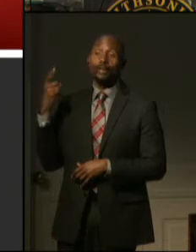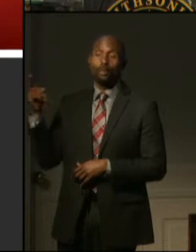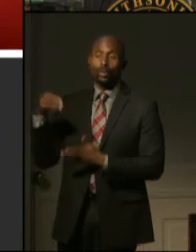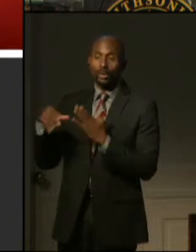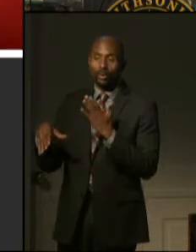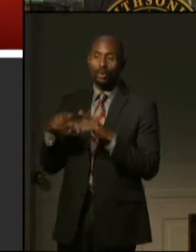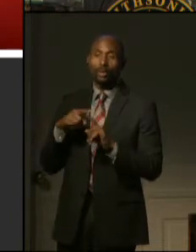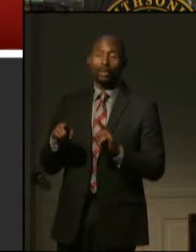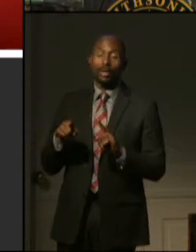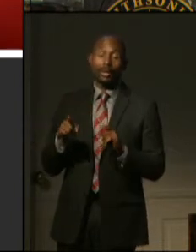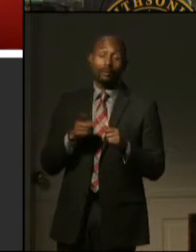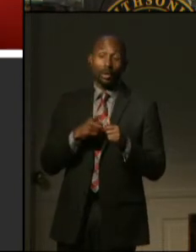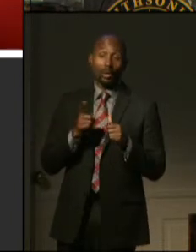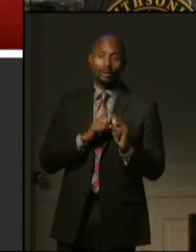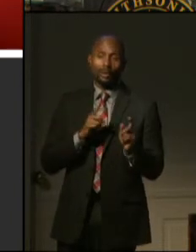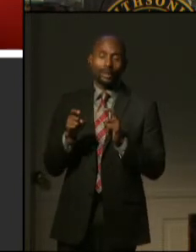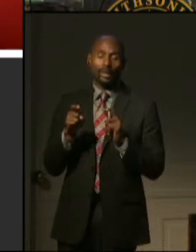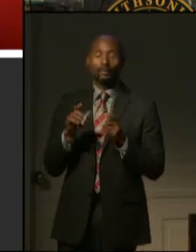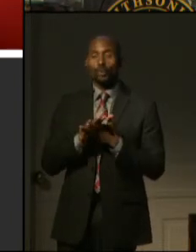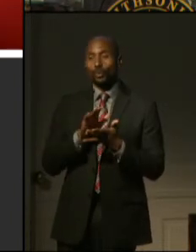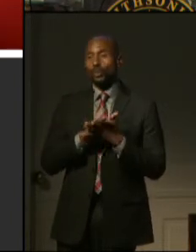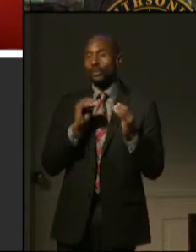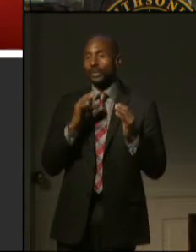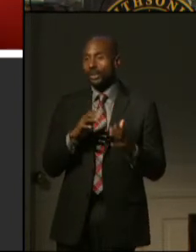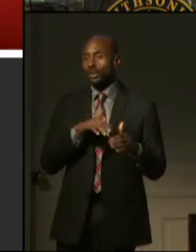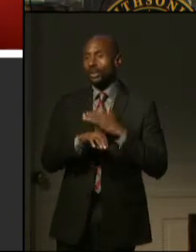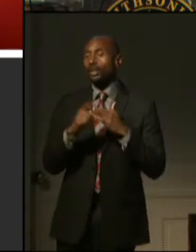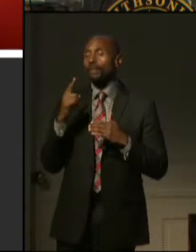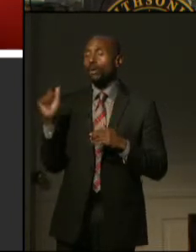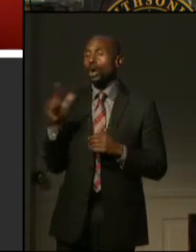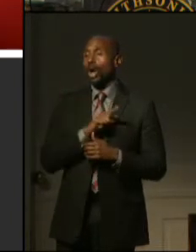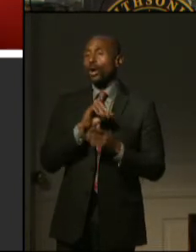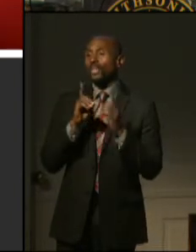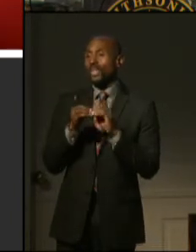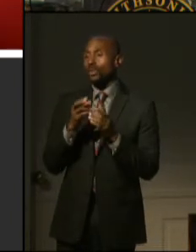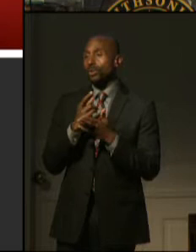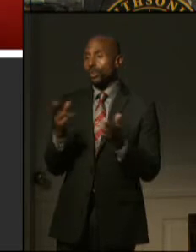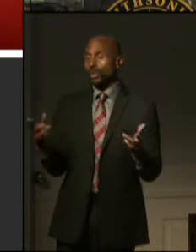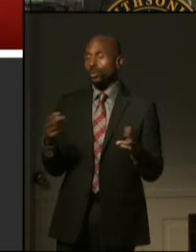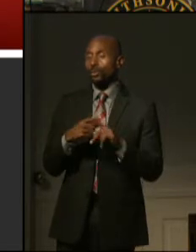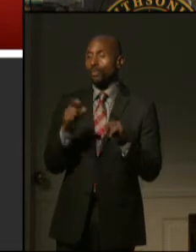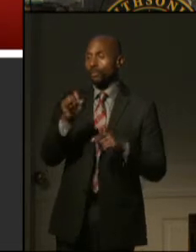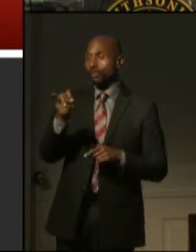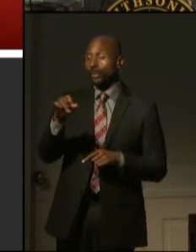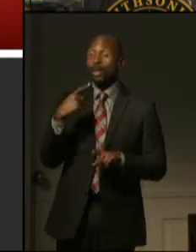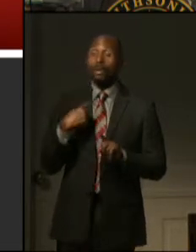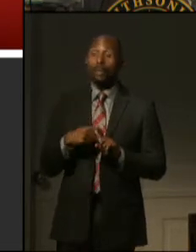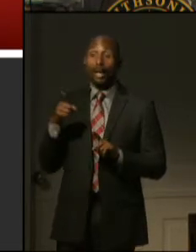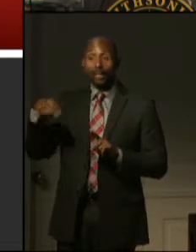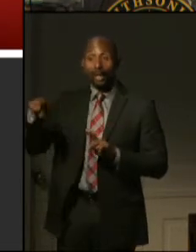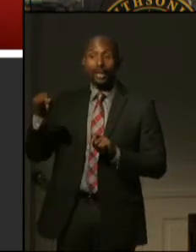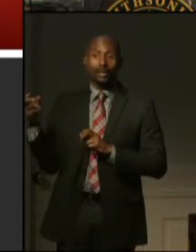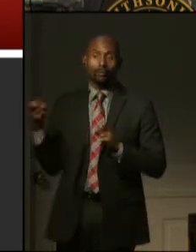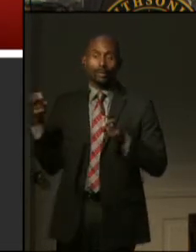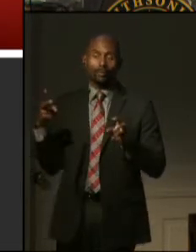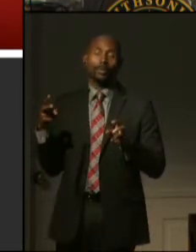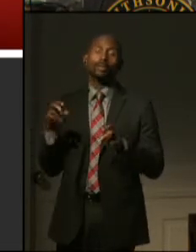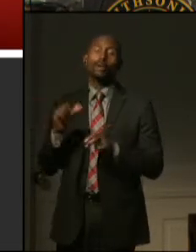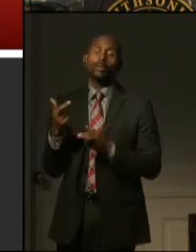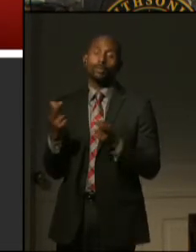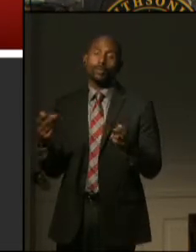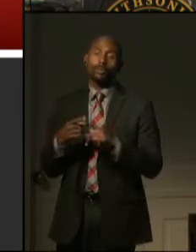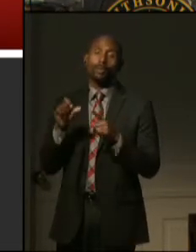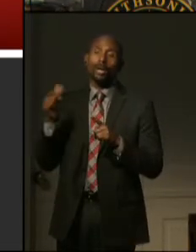schools, teachers access to all the digital resources of the Smithsonian, and where they could also upload other resources from other